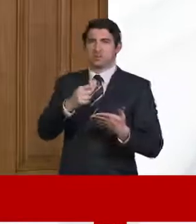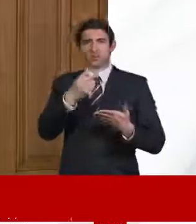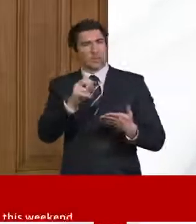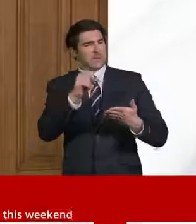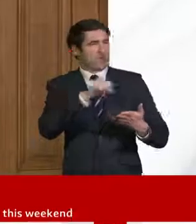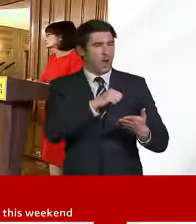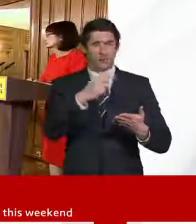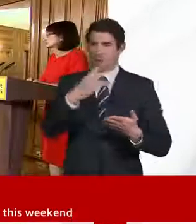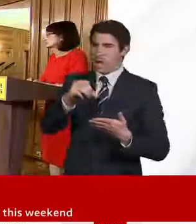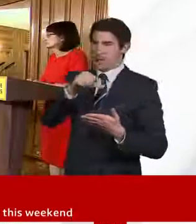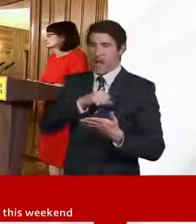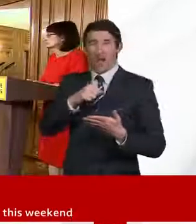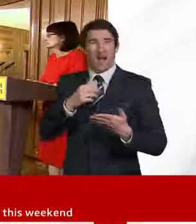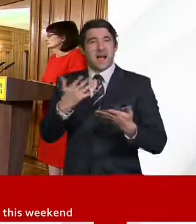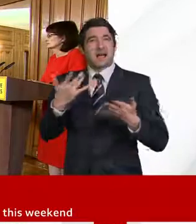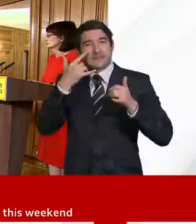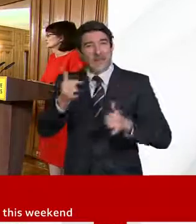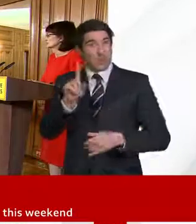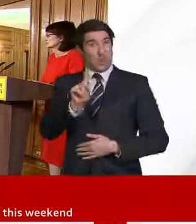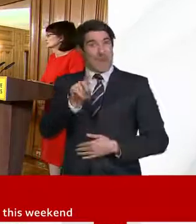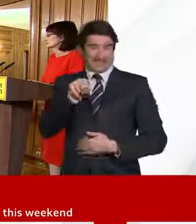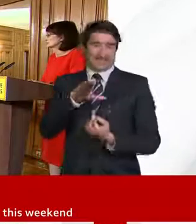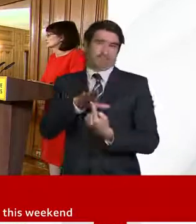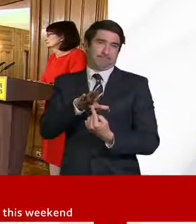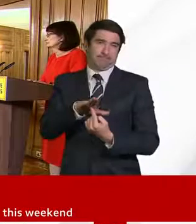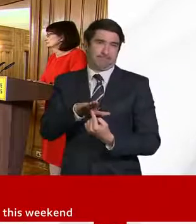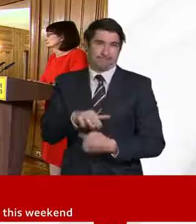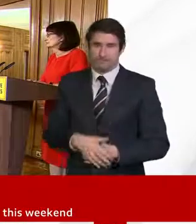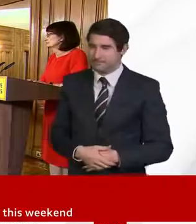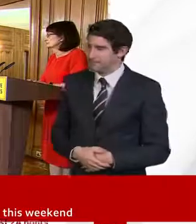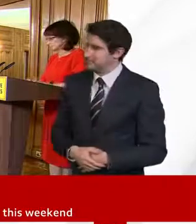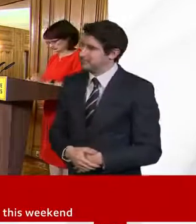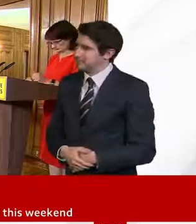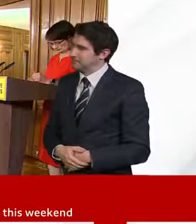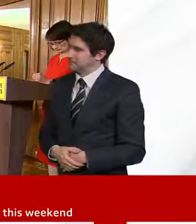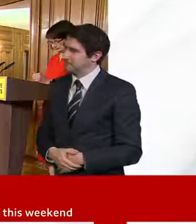off. Thank you very much, Jenny. We'll now turn to Hugo Guy from the Eye.